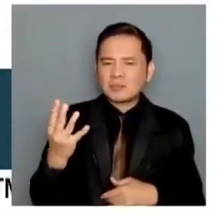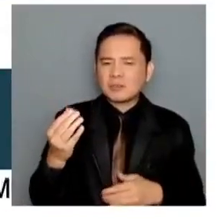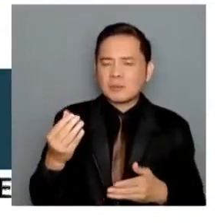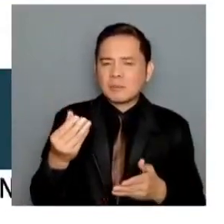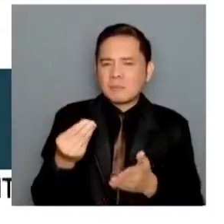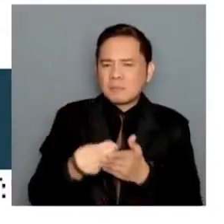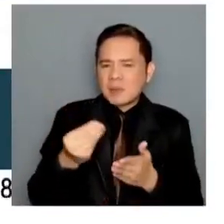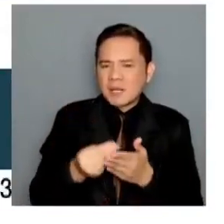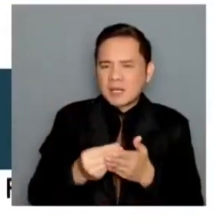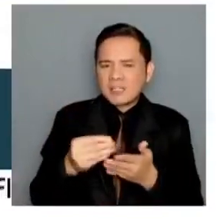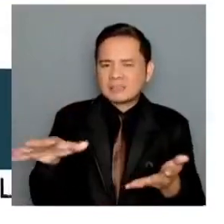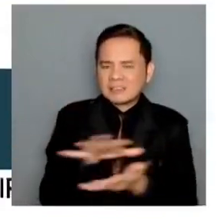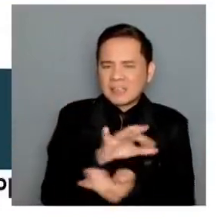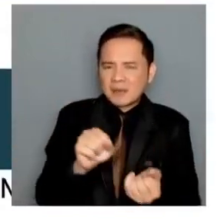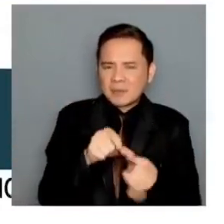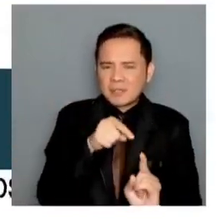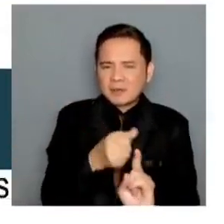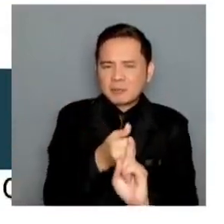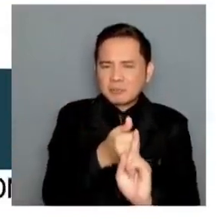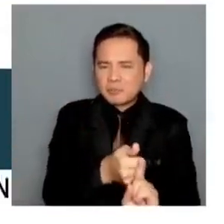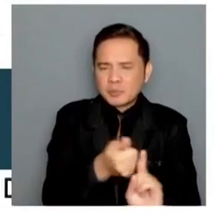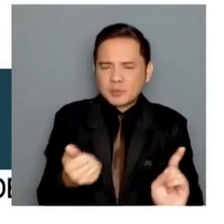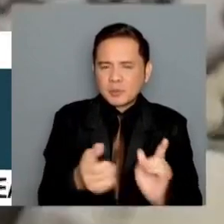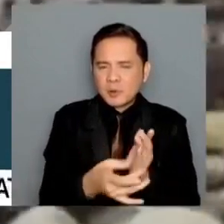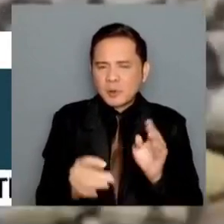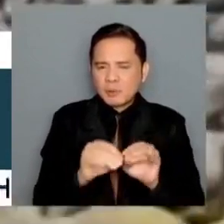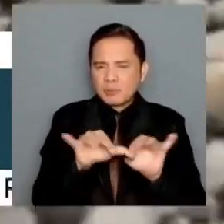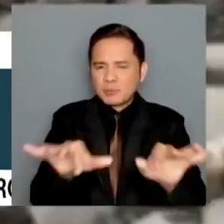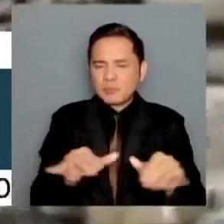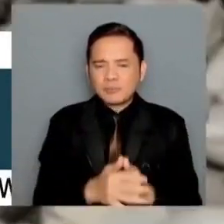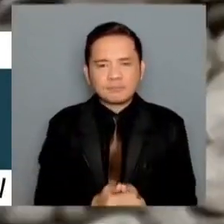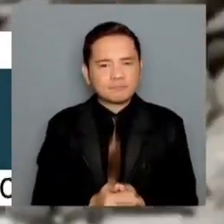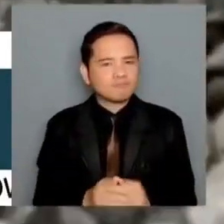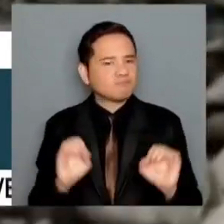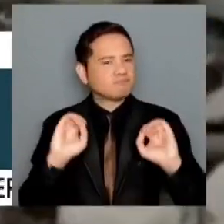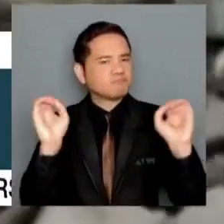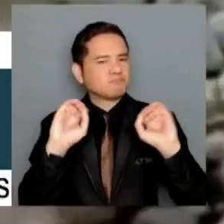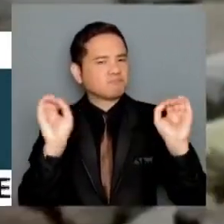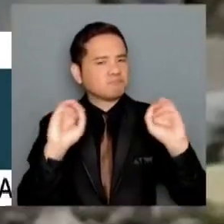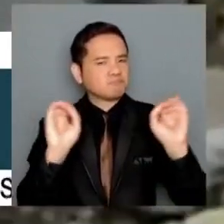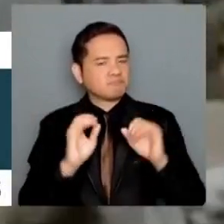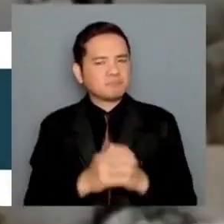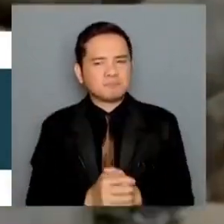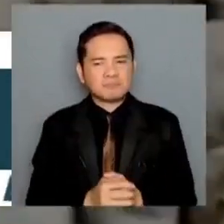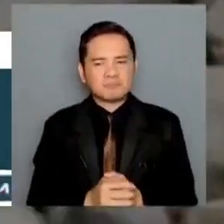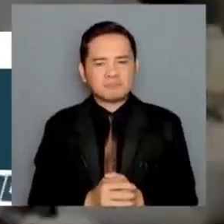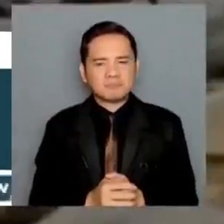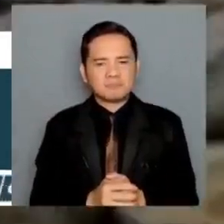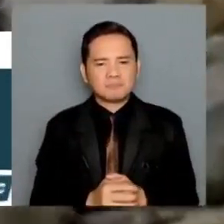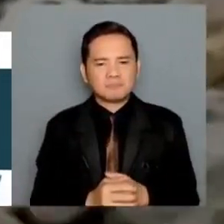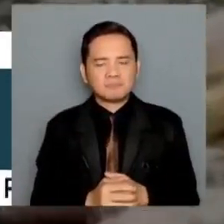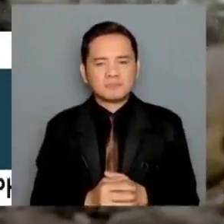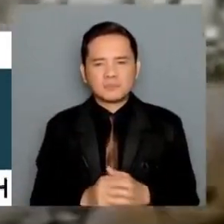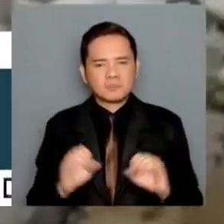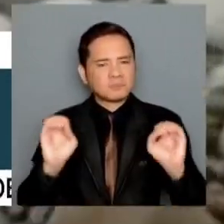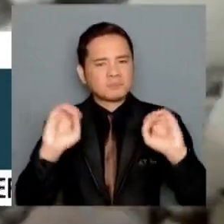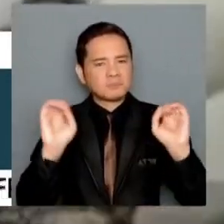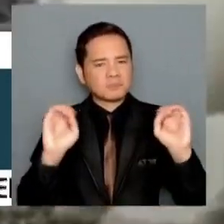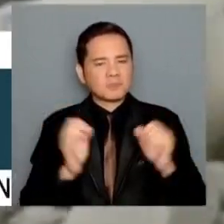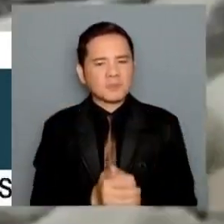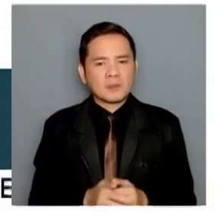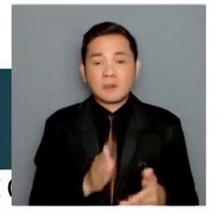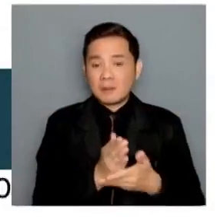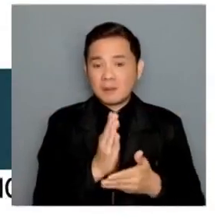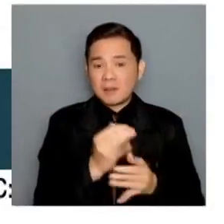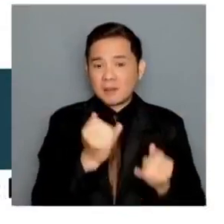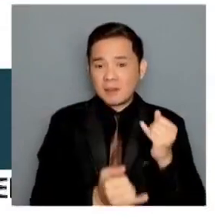about by this situation? As of now, there is none. All right. They're already consolidating the potential damages. All right. Lastly, what is